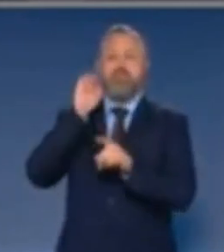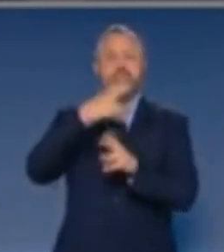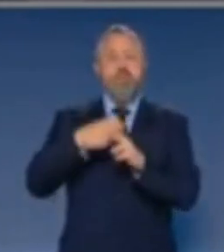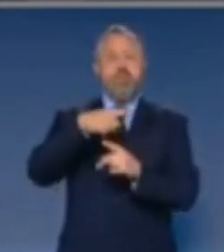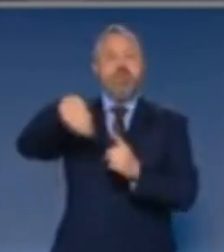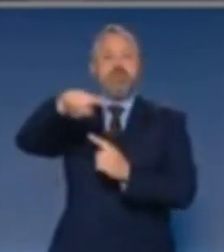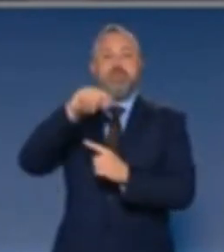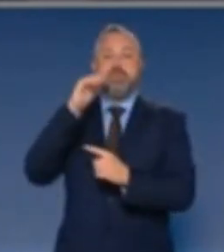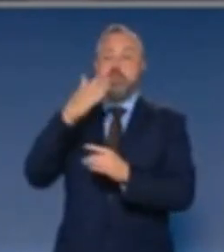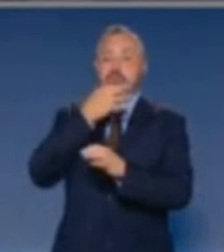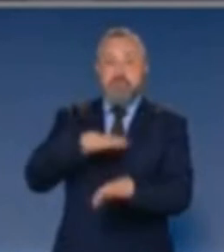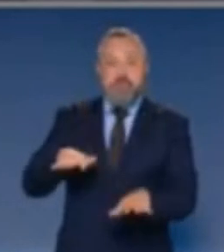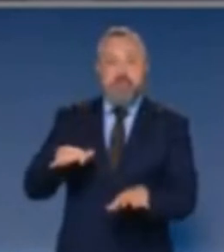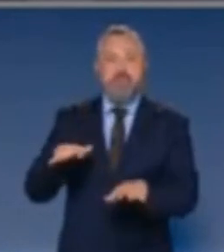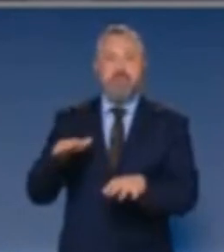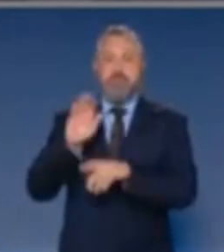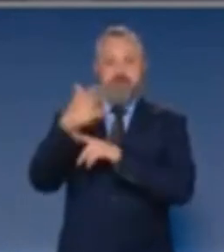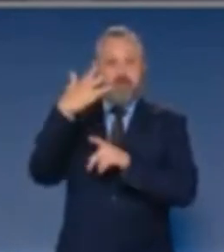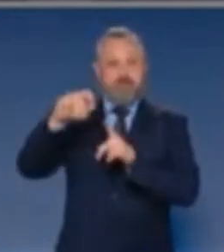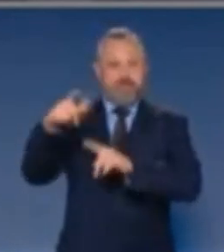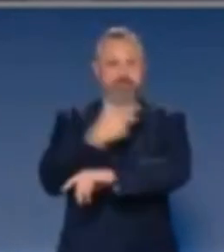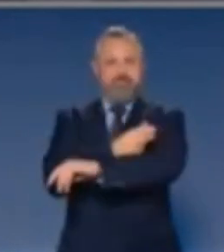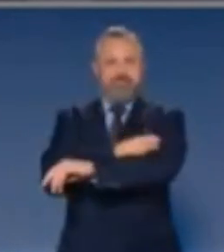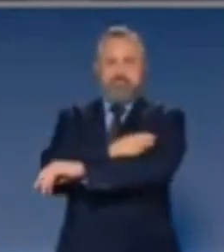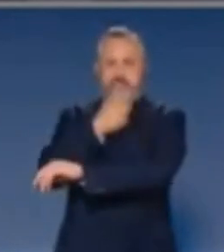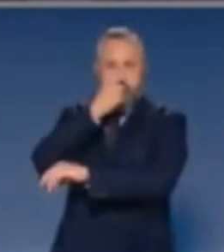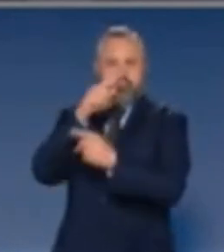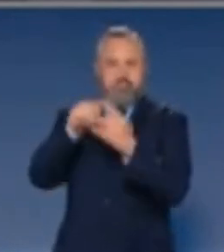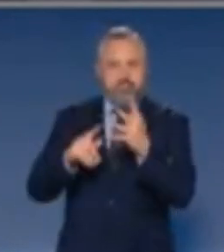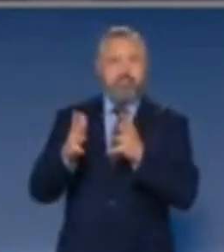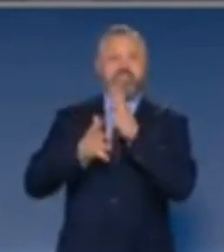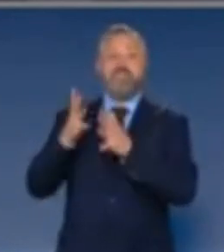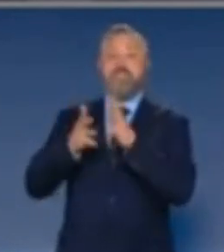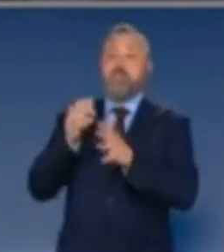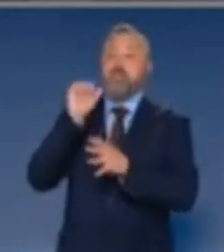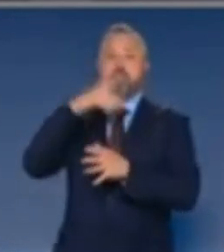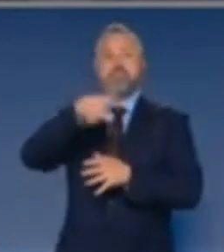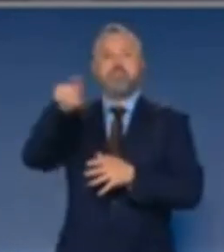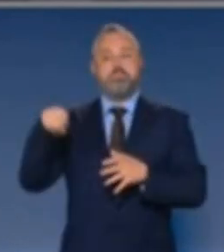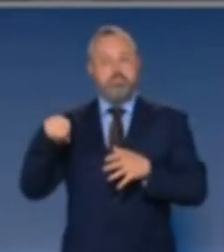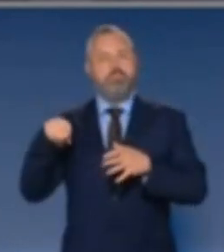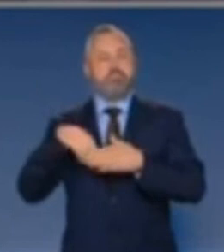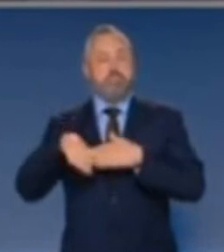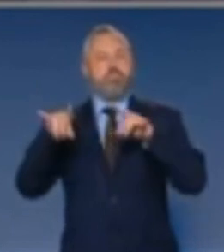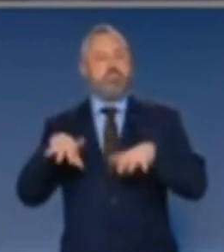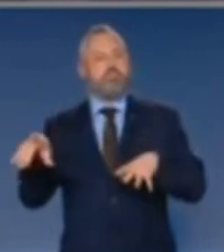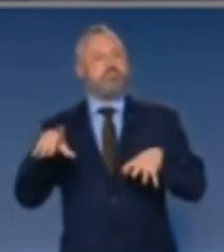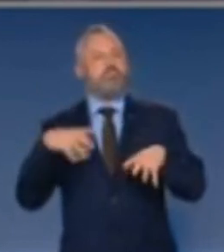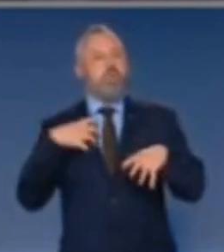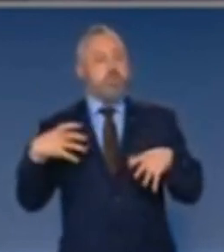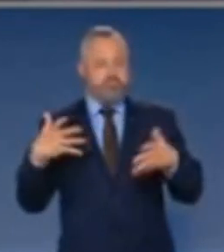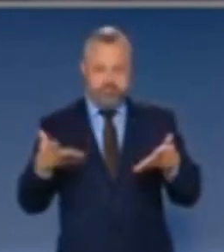So Indigenous Australians have the most a successful contemporary record